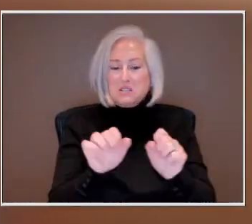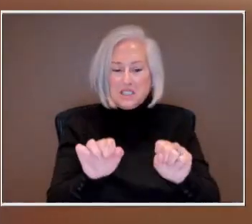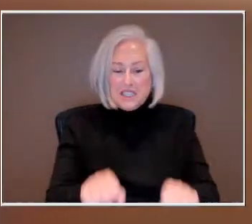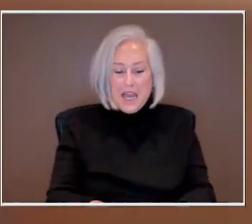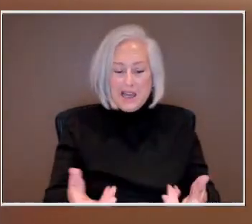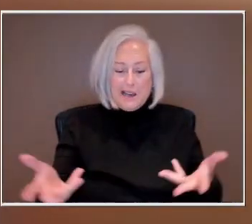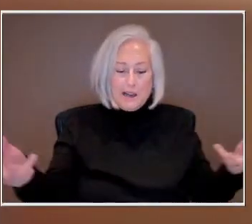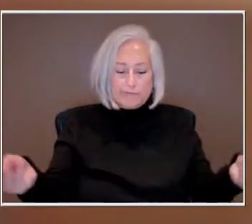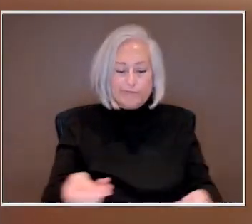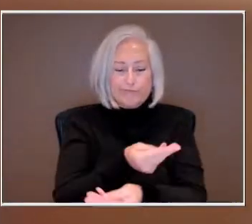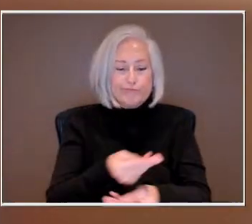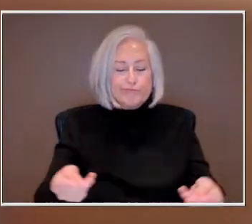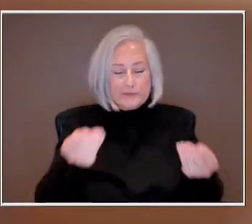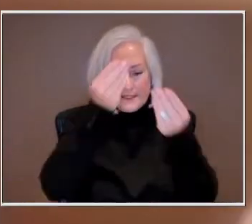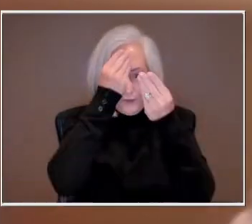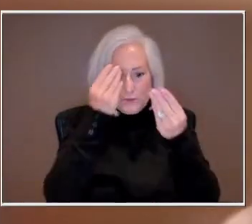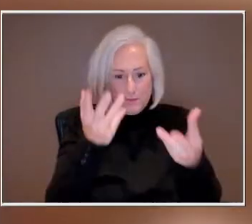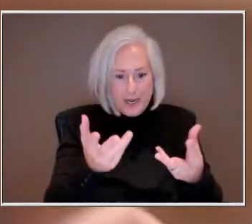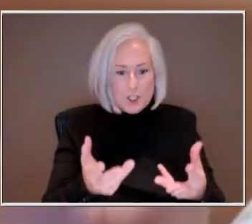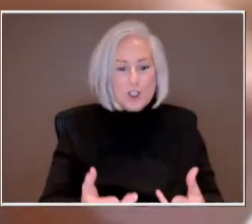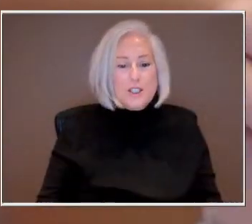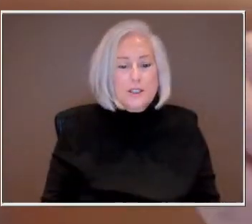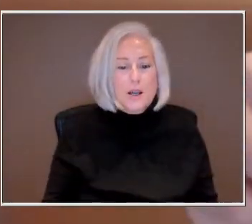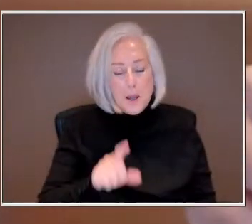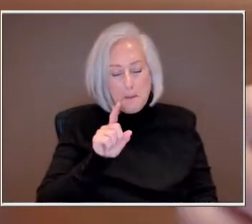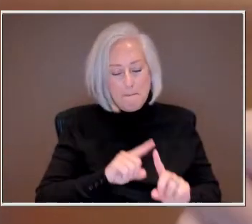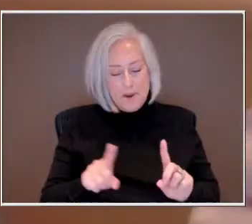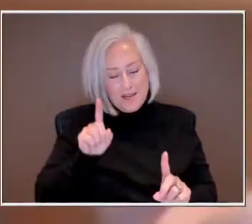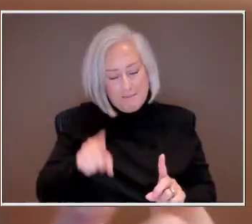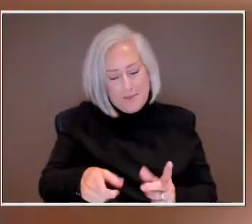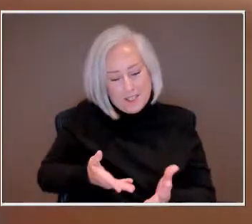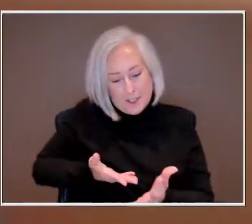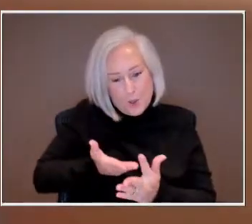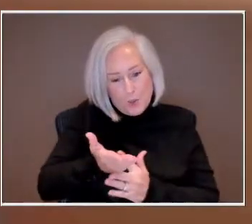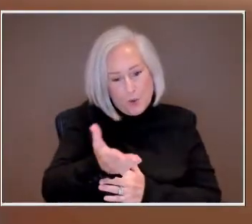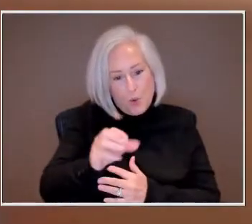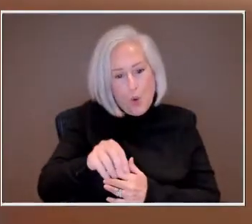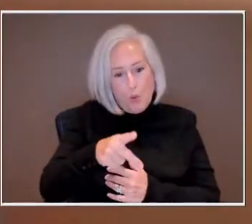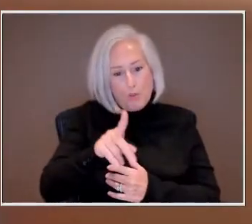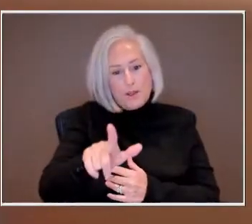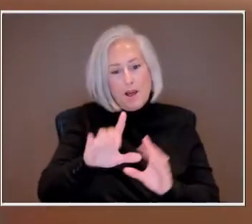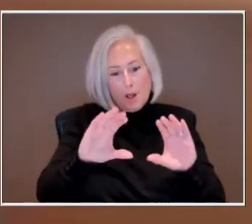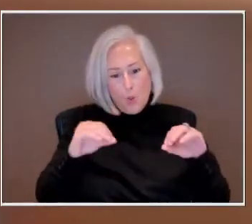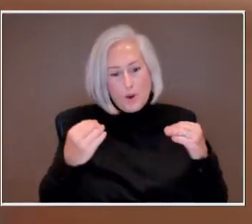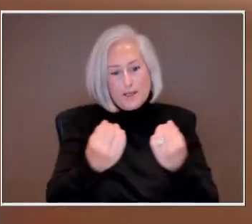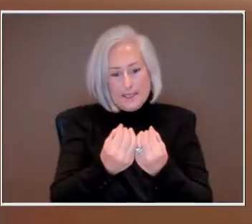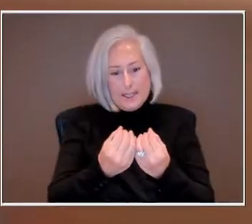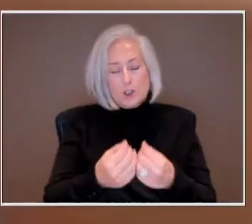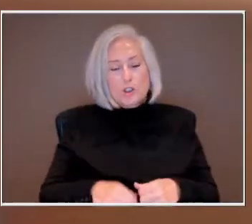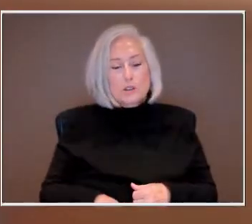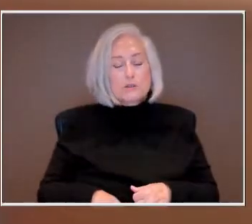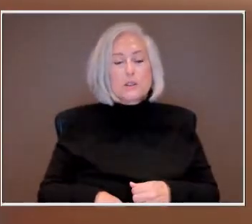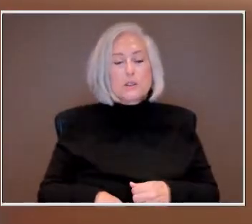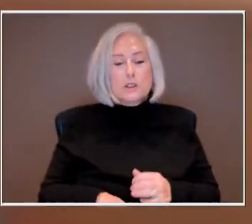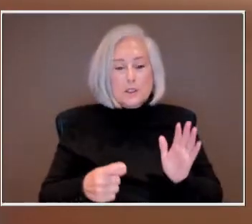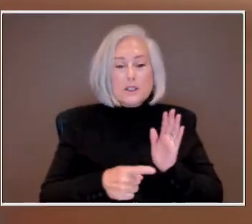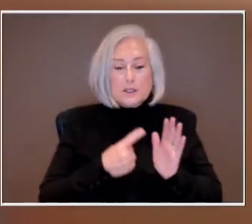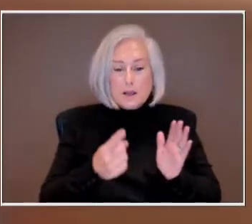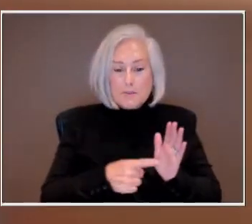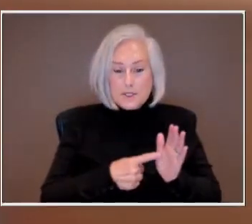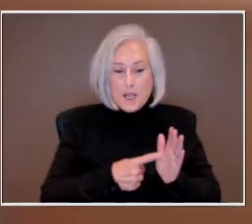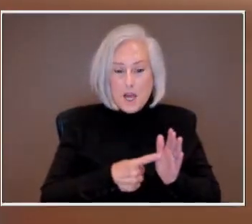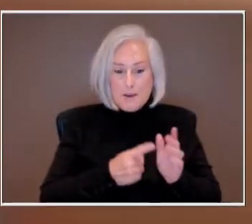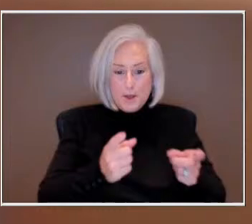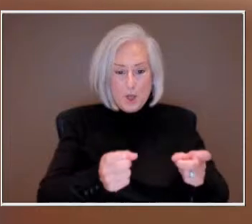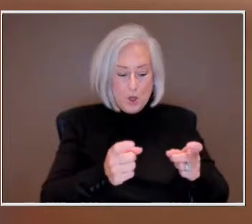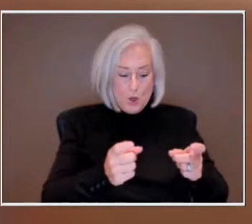information and all of that. But it has to go through so there are situations where the recipient can write a letter, but who